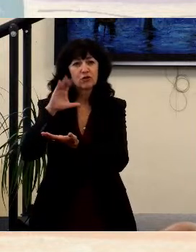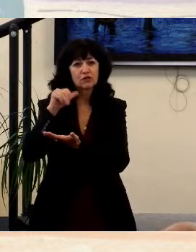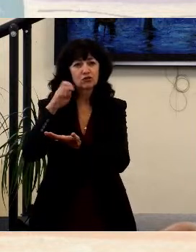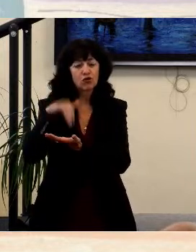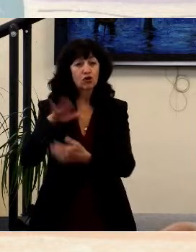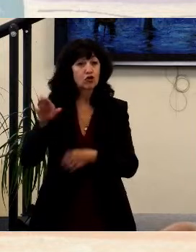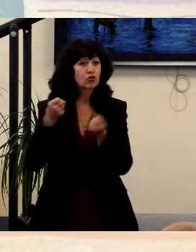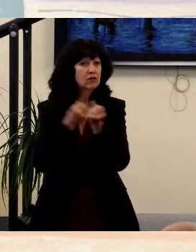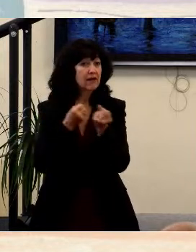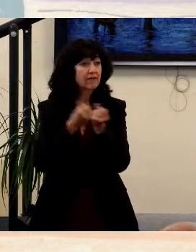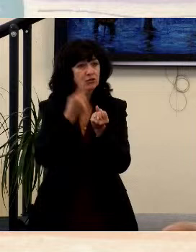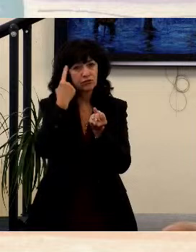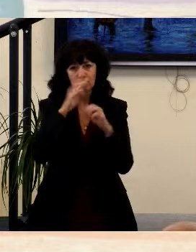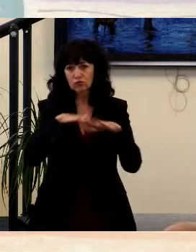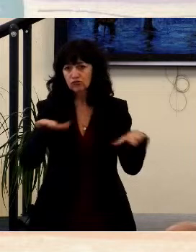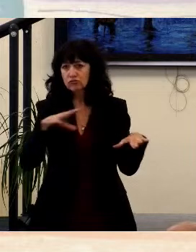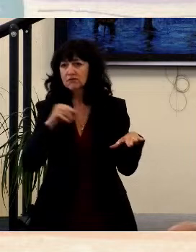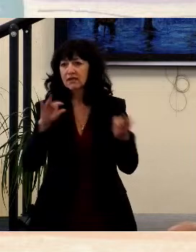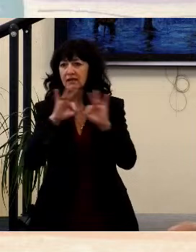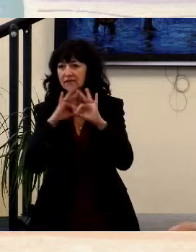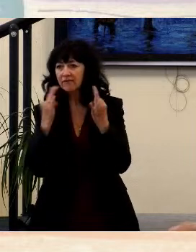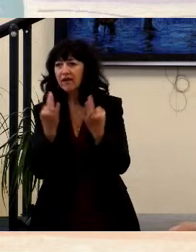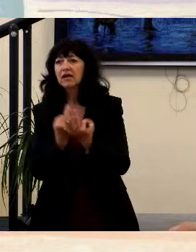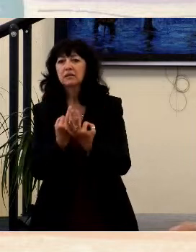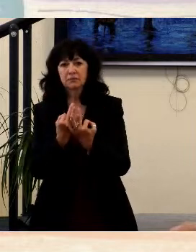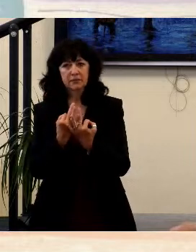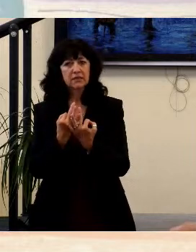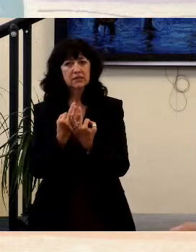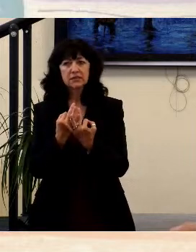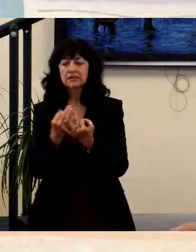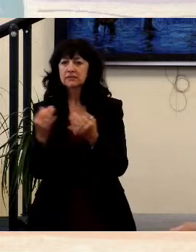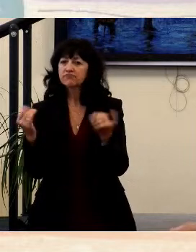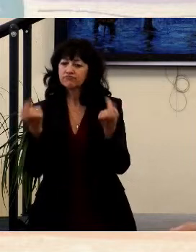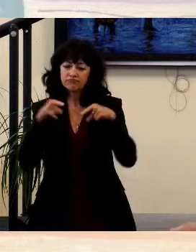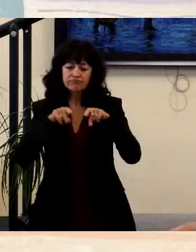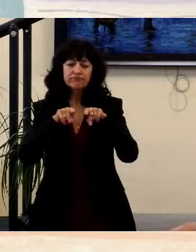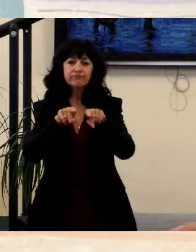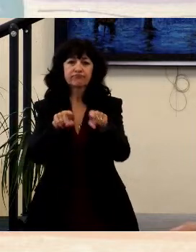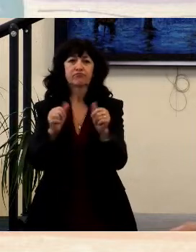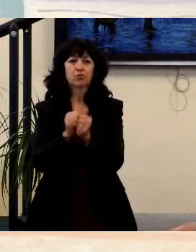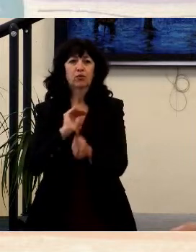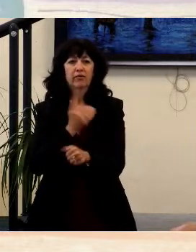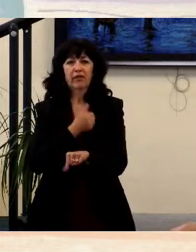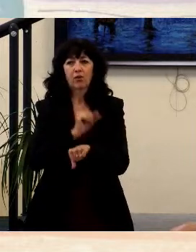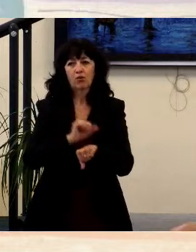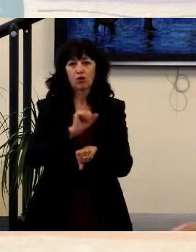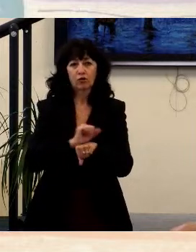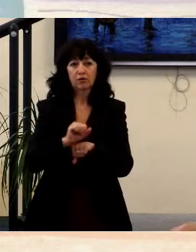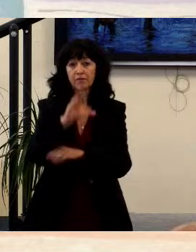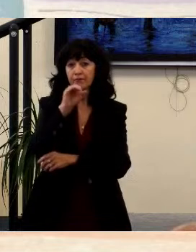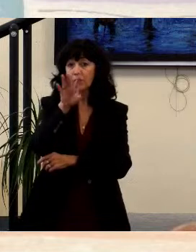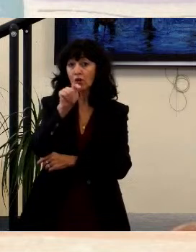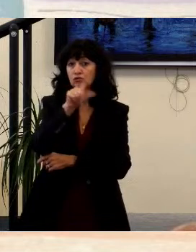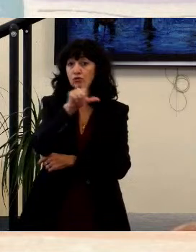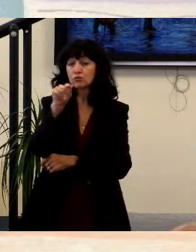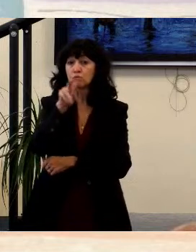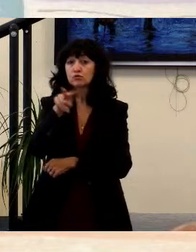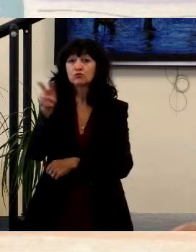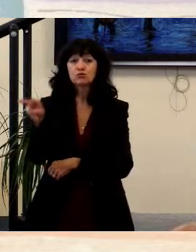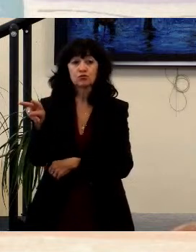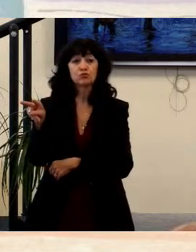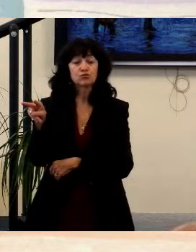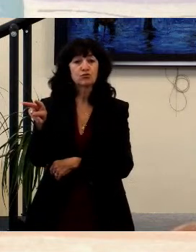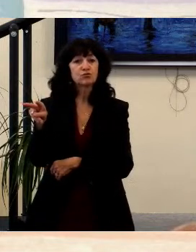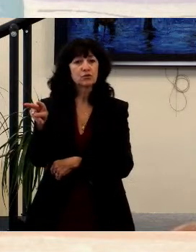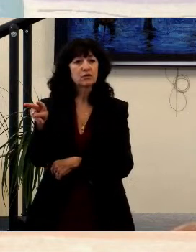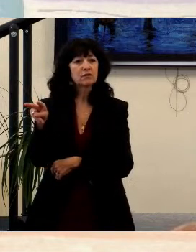for children and families deeply resonates with our work. In October of 2022, we were proud